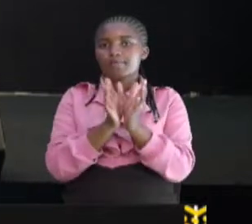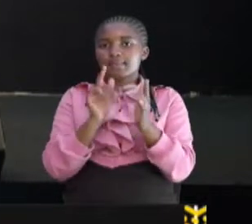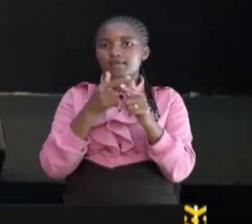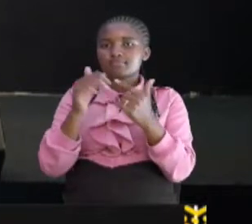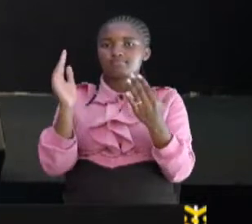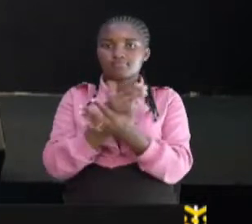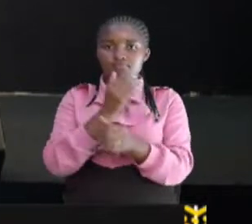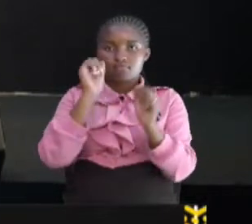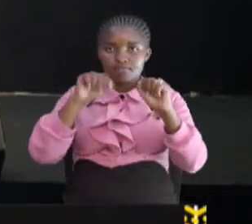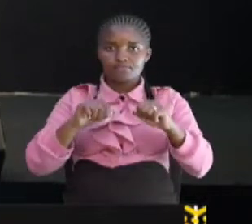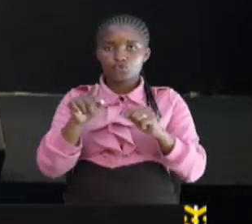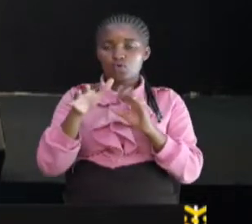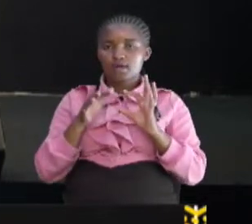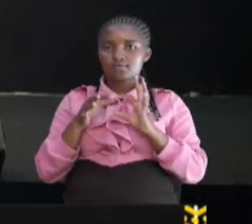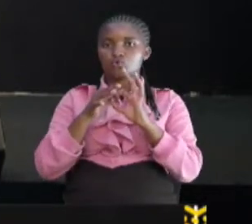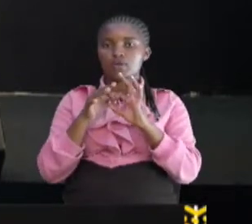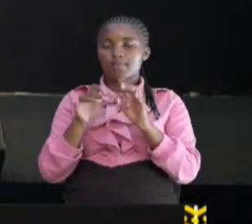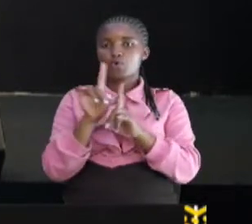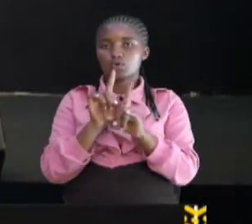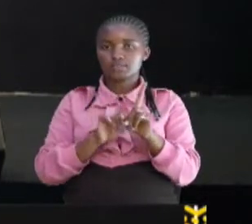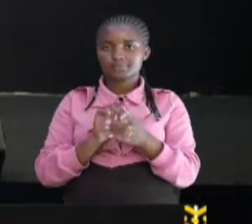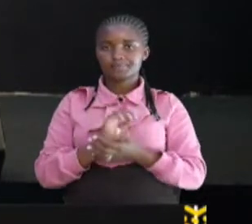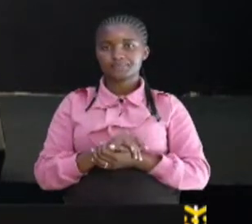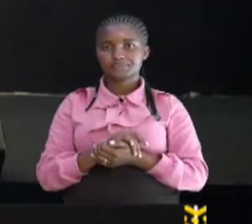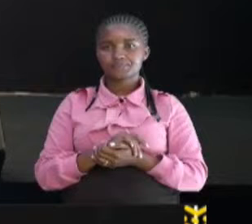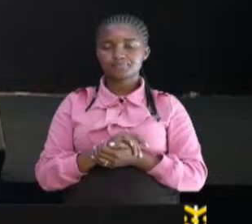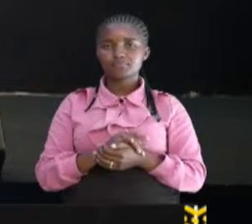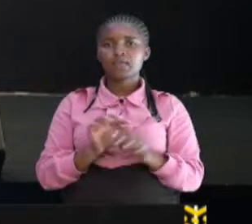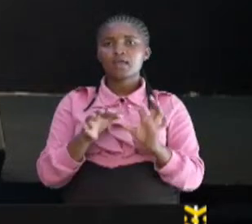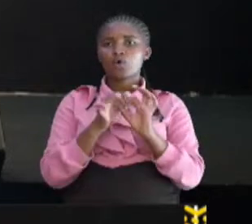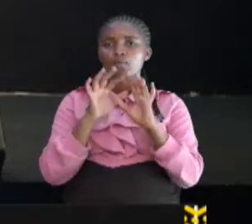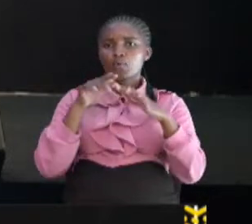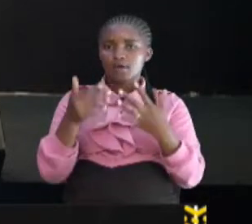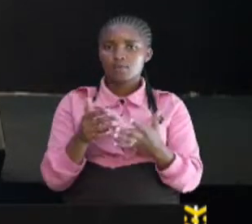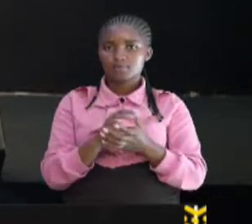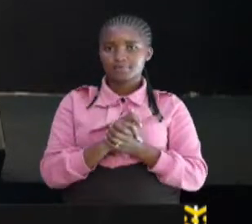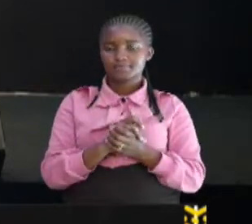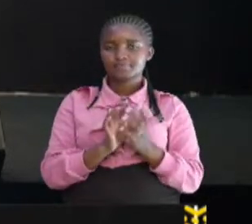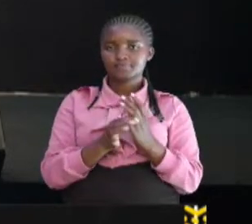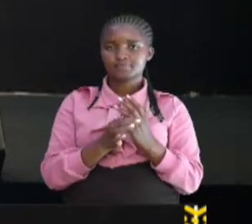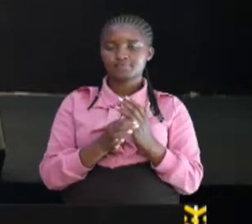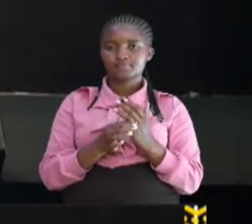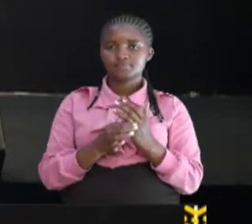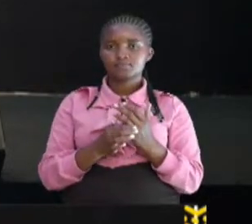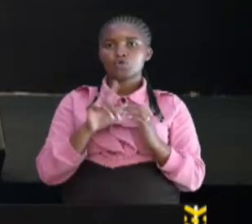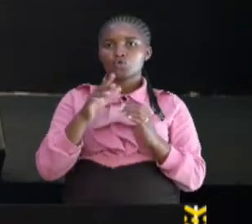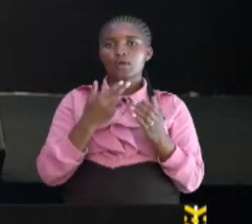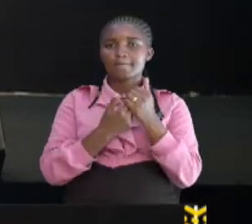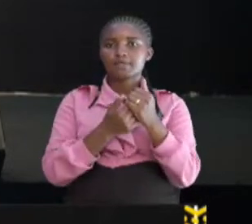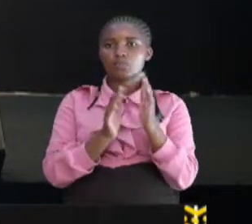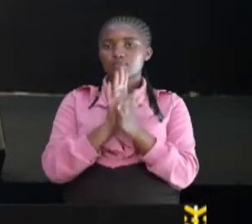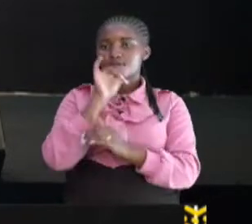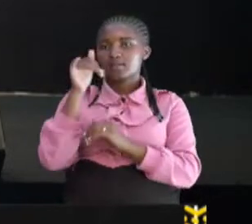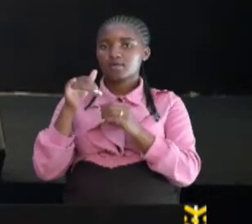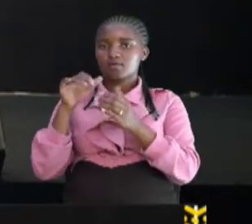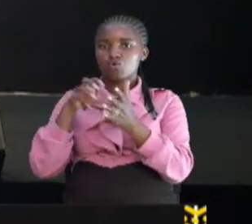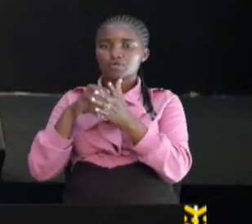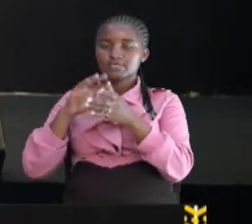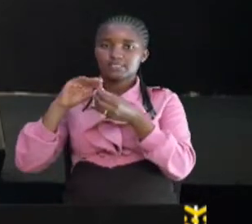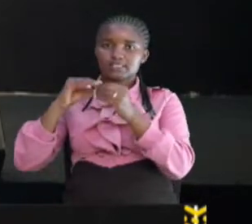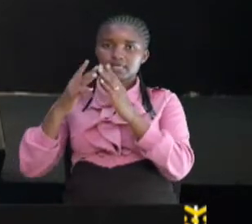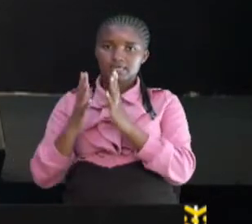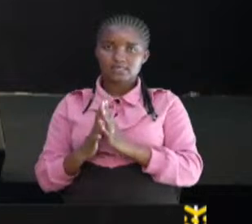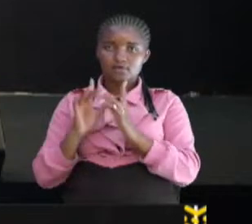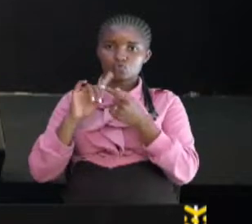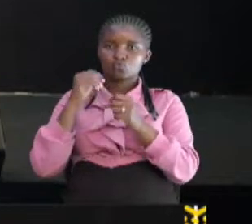you can collaborate as well. So what collaboration looks like is you partnering with another creator